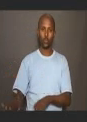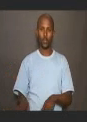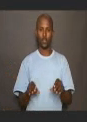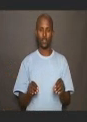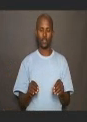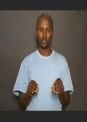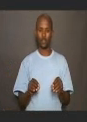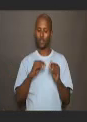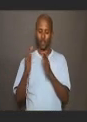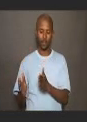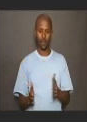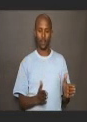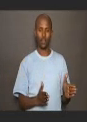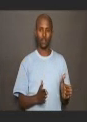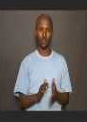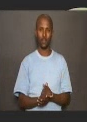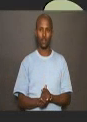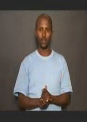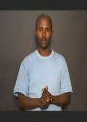Students, let's get ready.